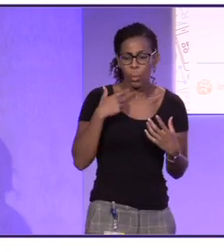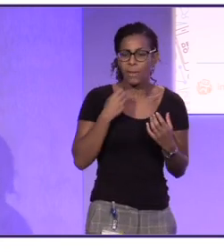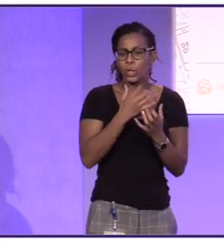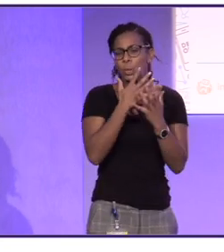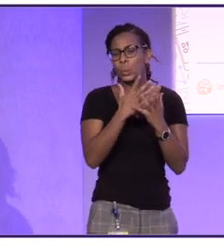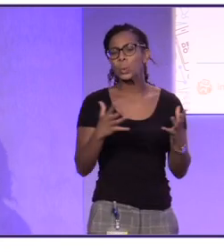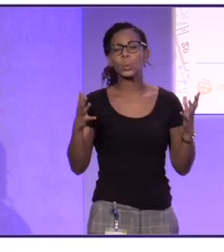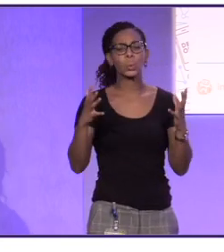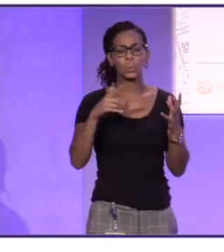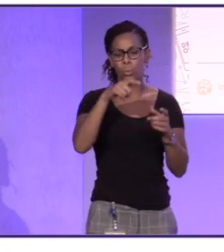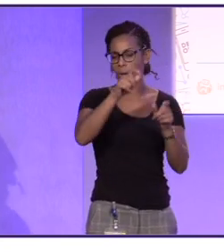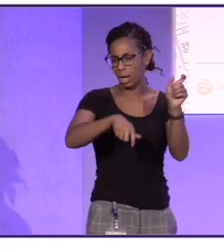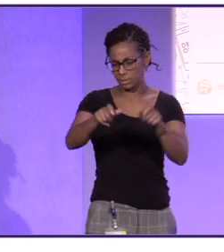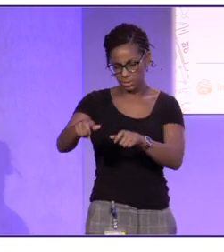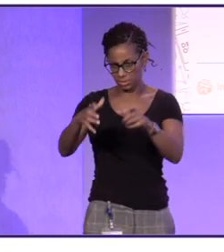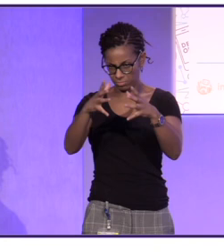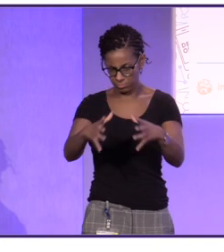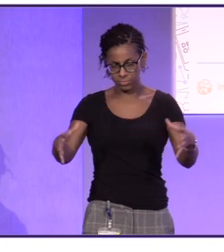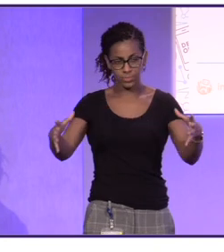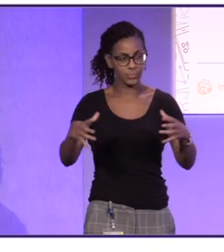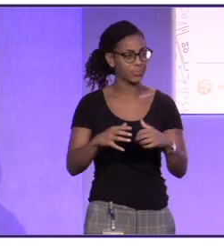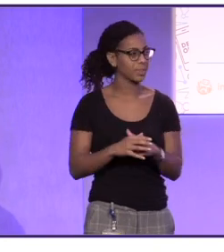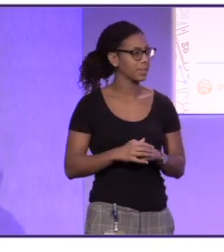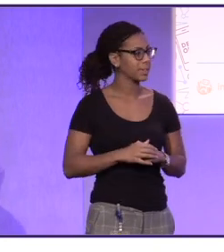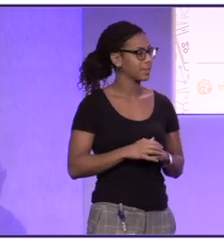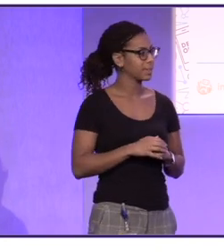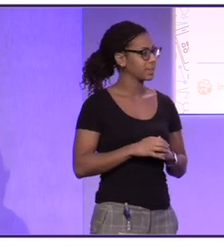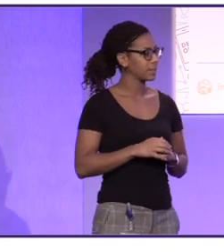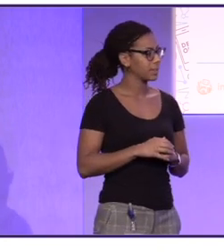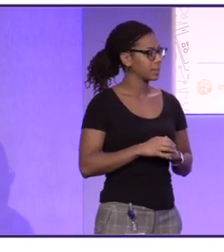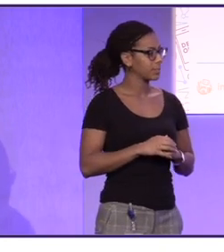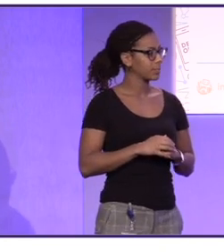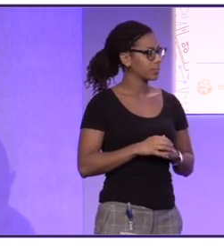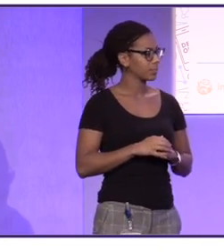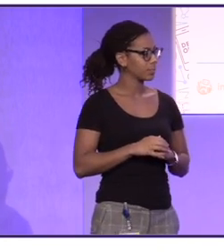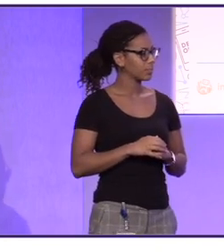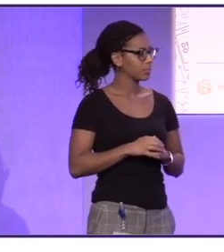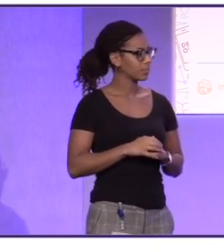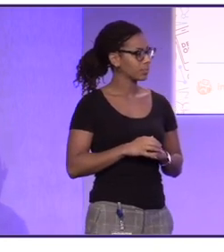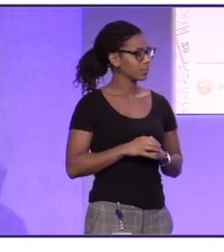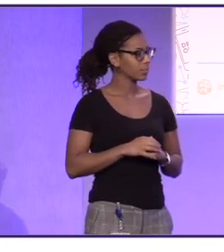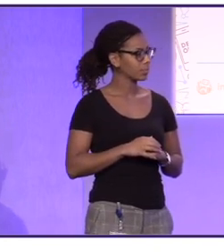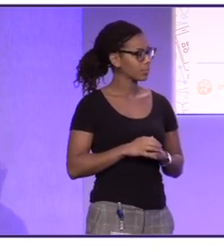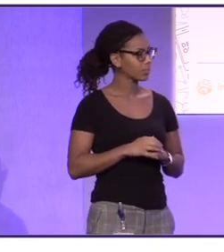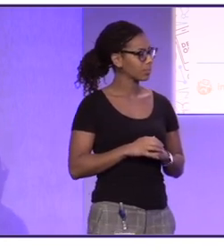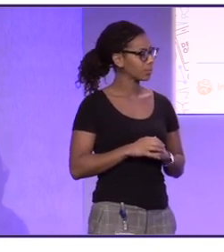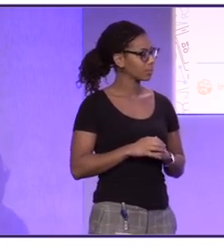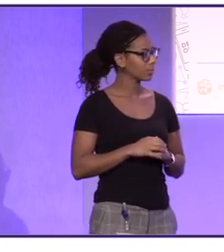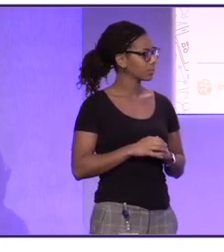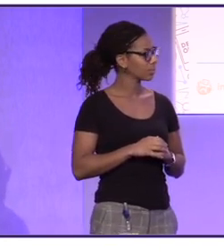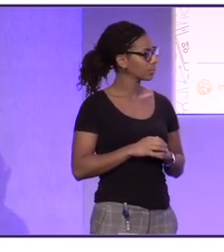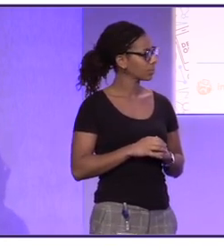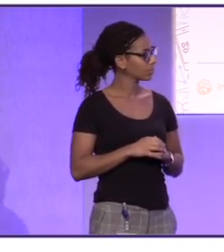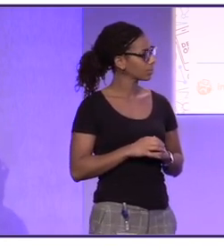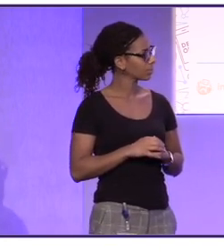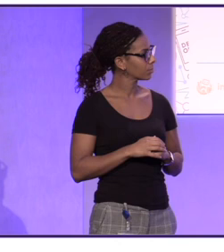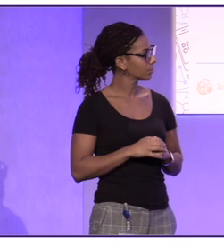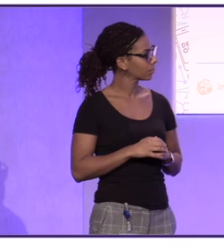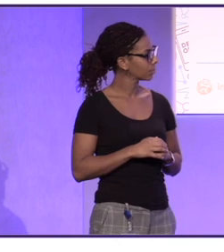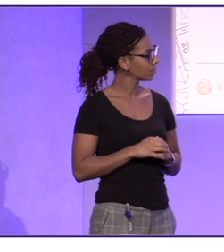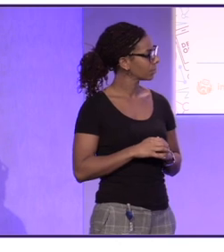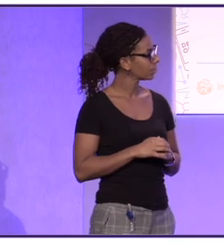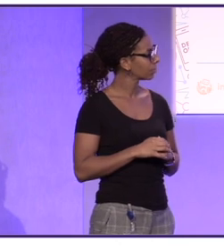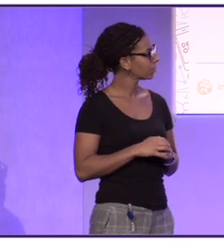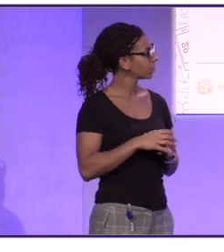base. Watch out for it, it will be huge. We are going and start with a simple setup. We have a web